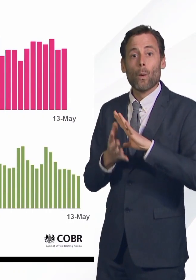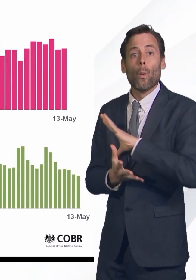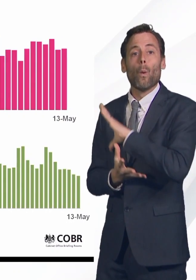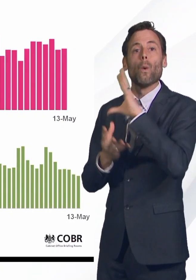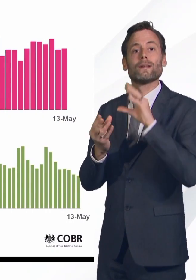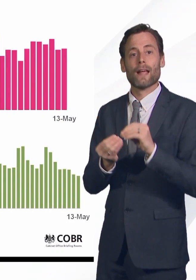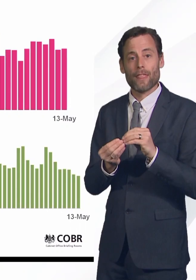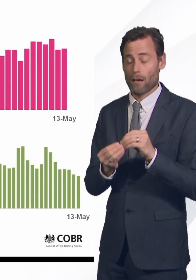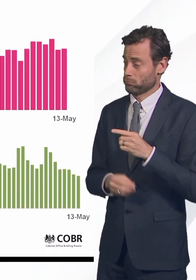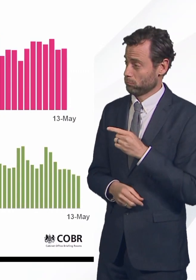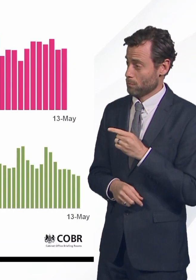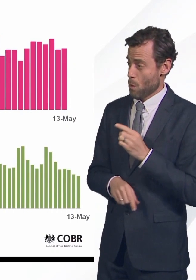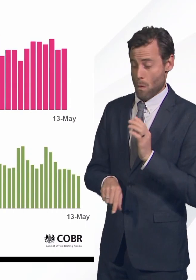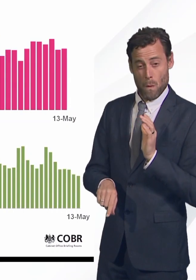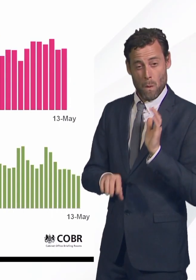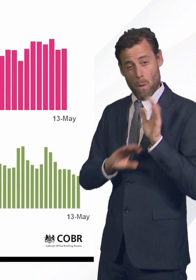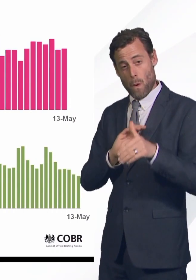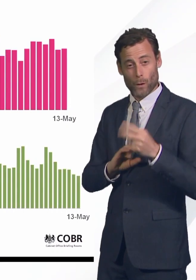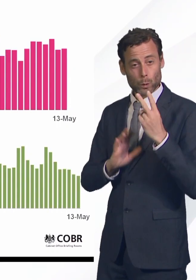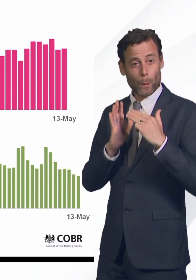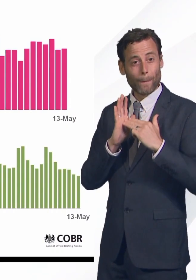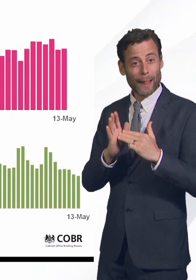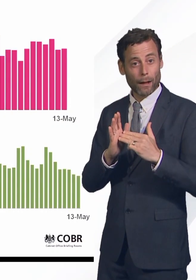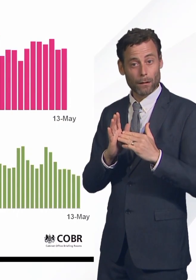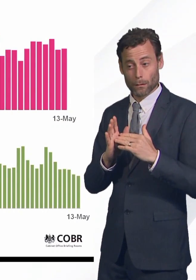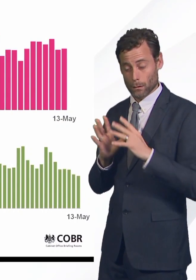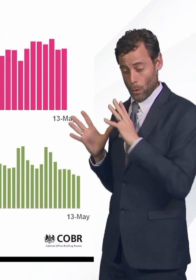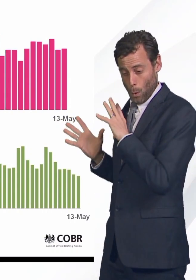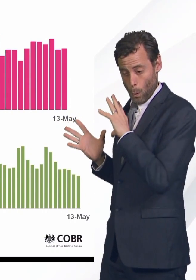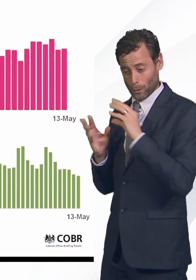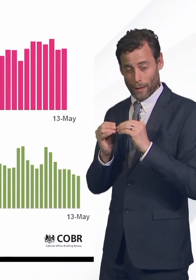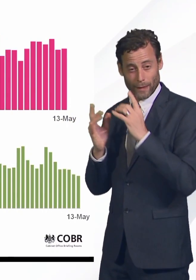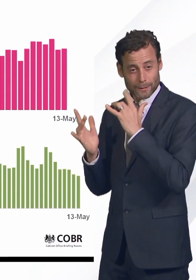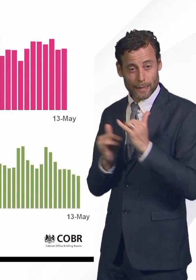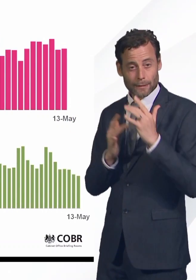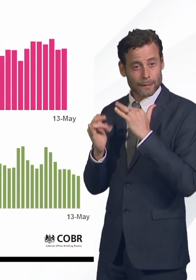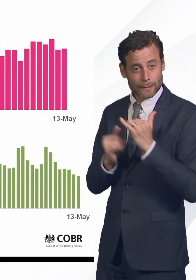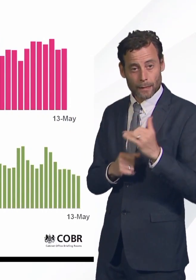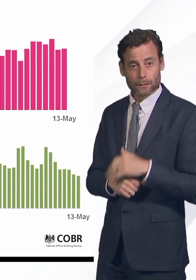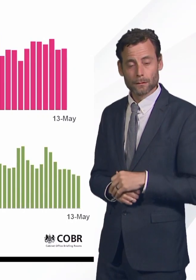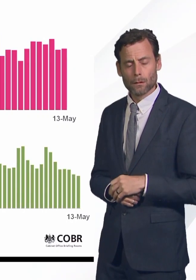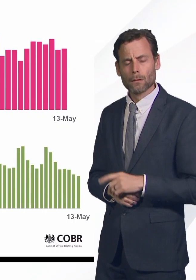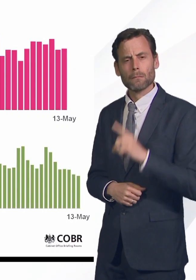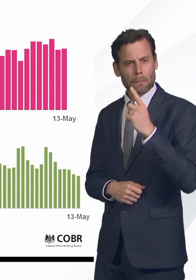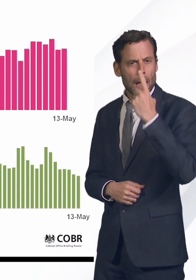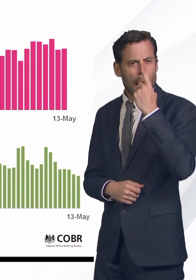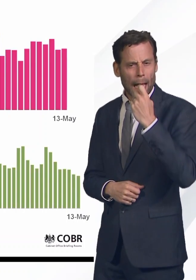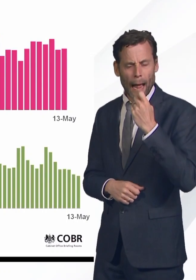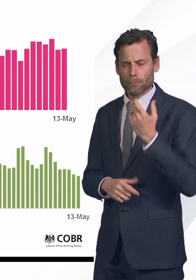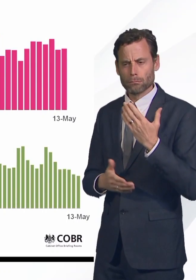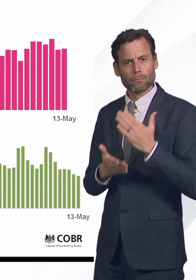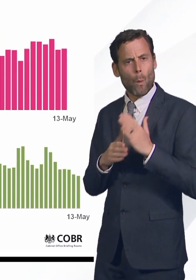to well over 2 million. We have capacity well over that, and that will take us forward